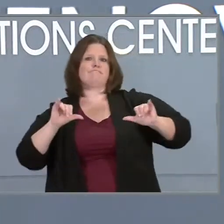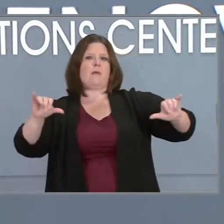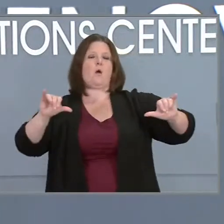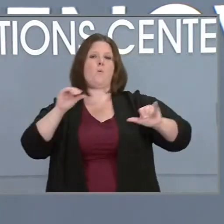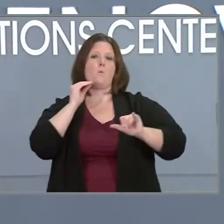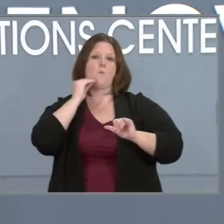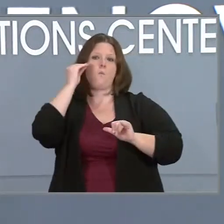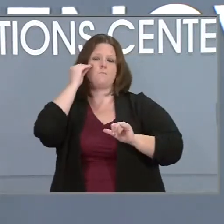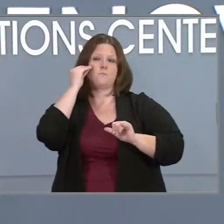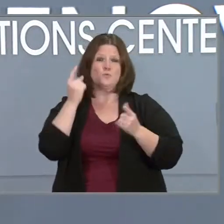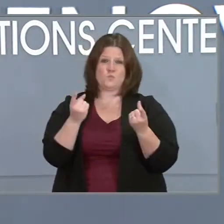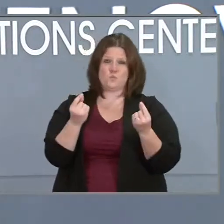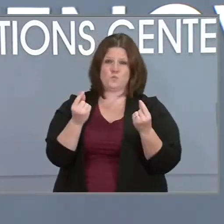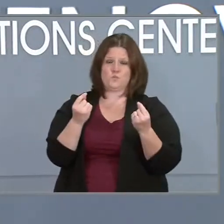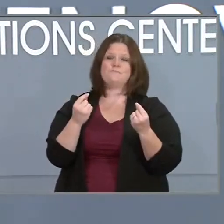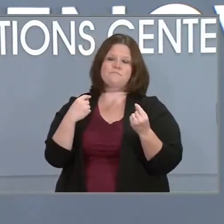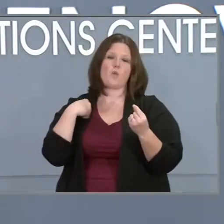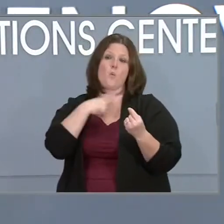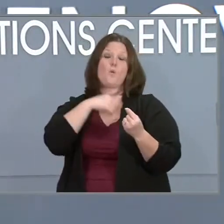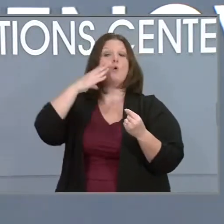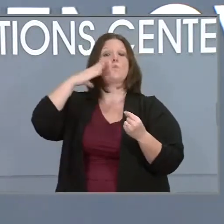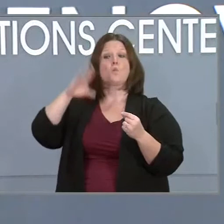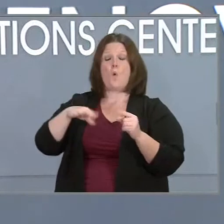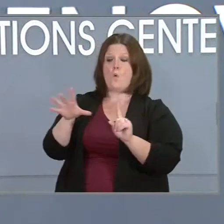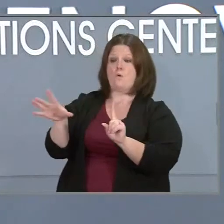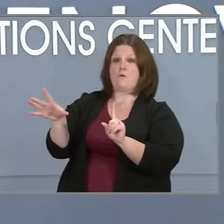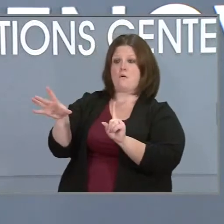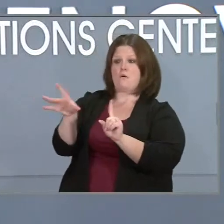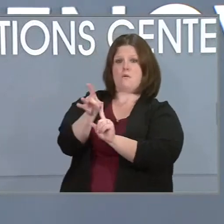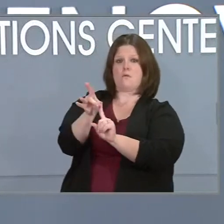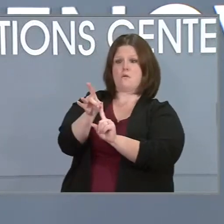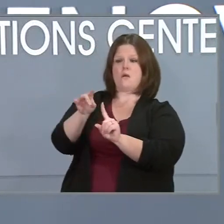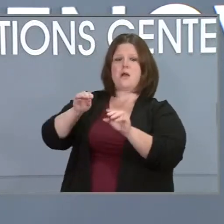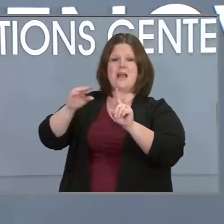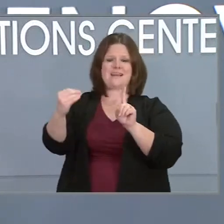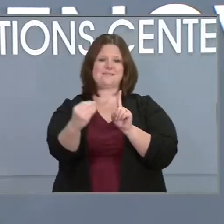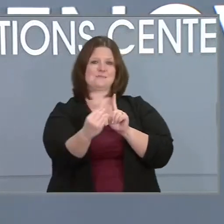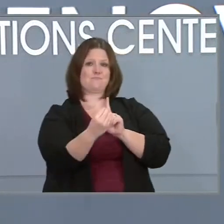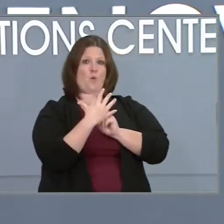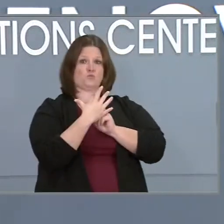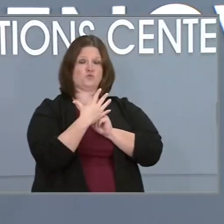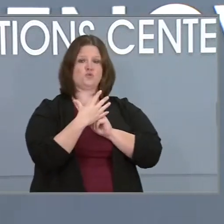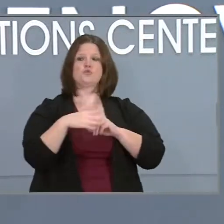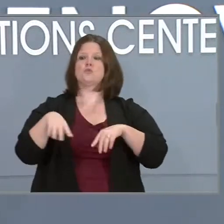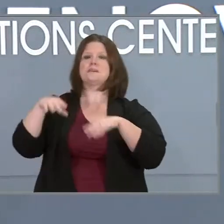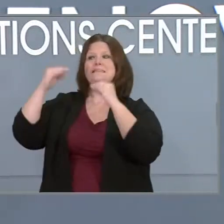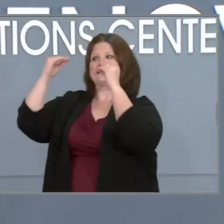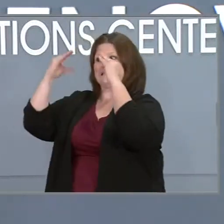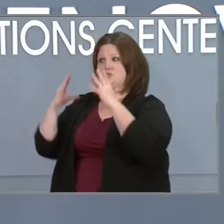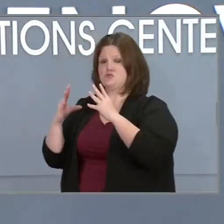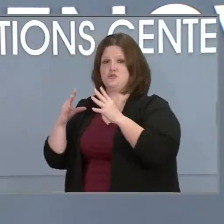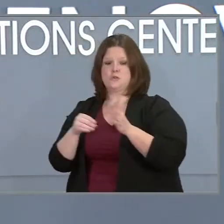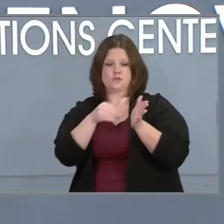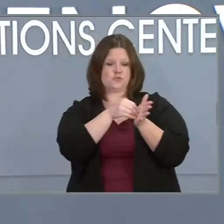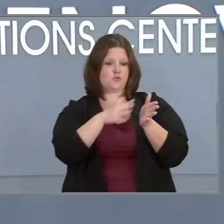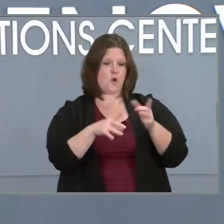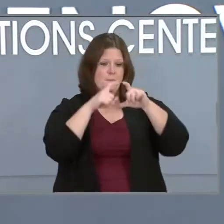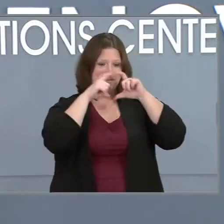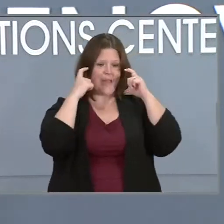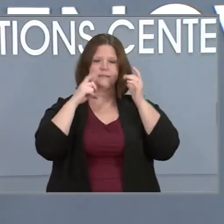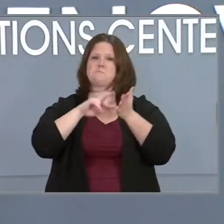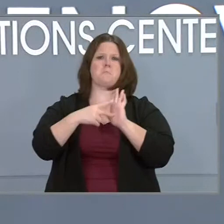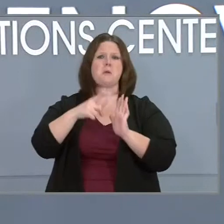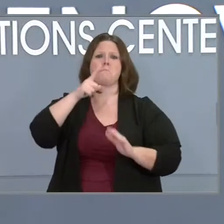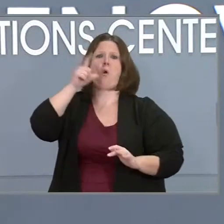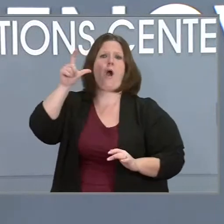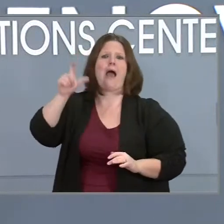an exposure, but both of the students or the teacher and the student are both wearing masks, then quarantine is not necessary, so that is good. Though we